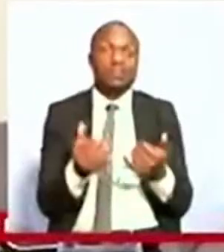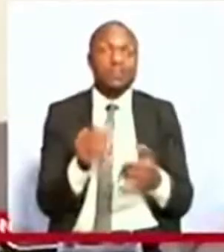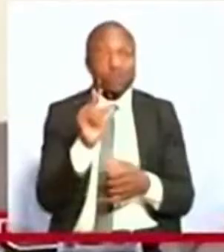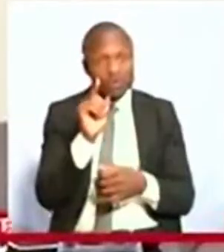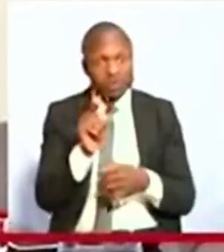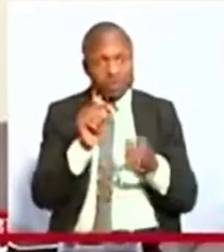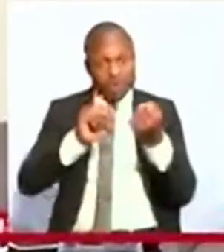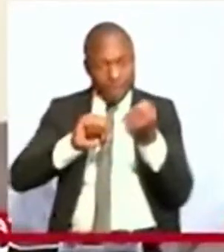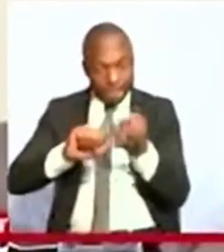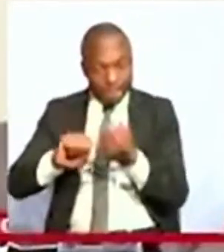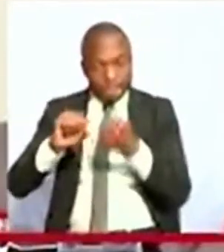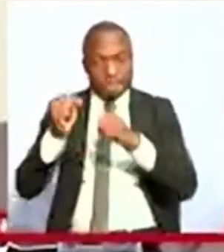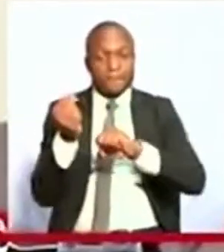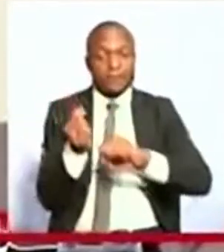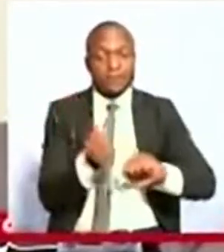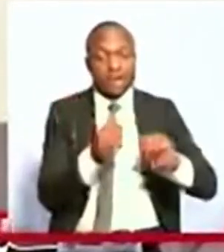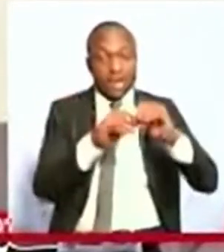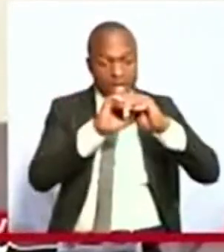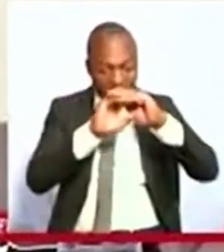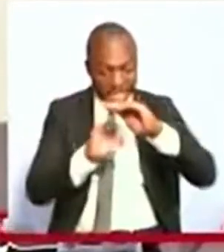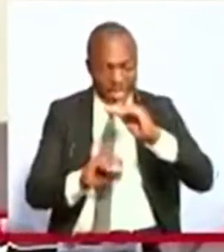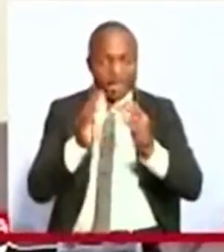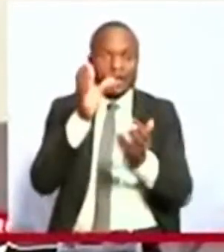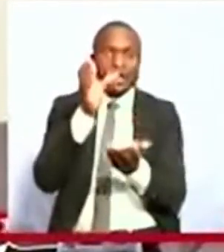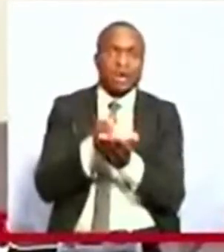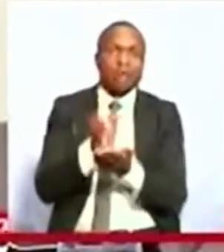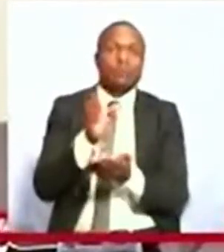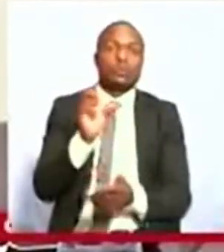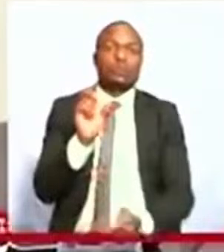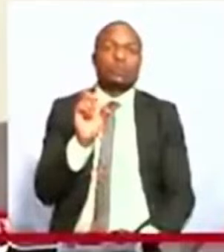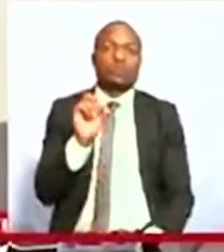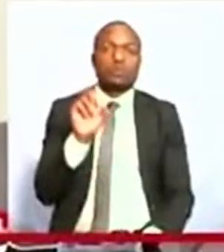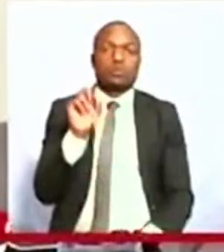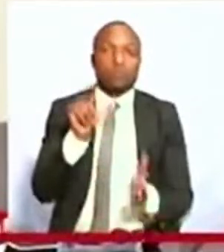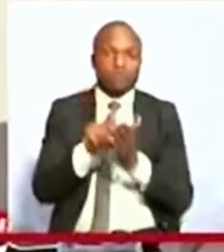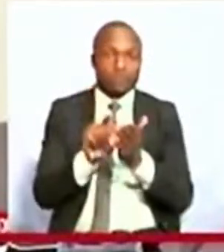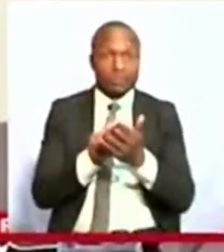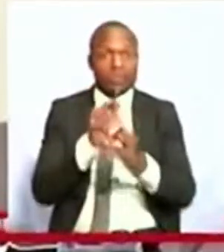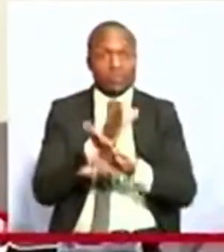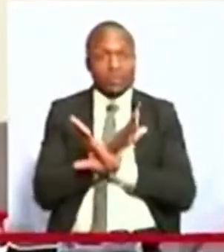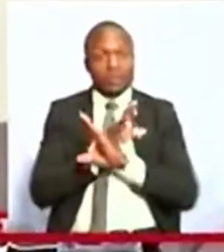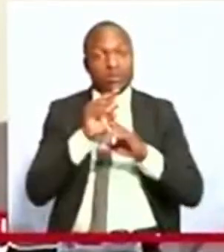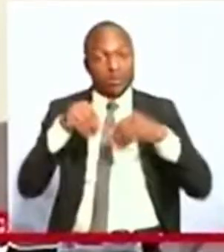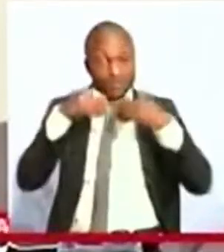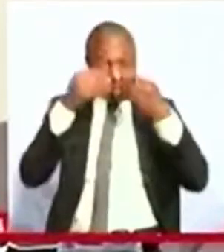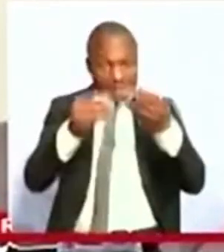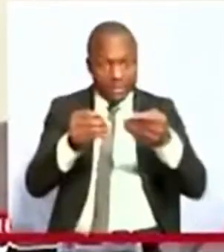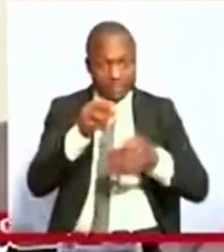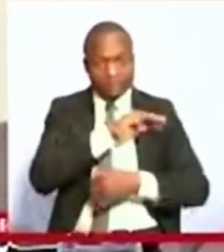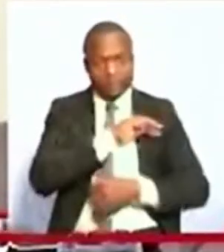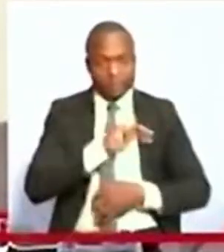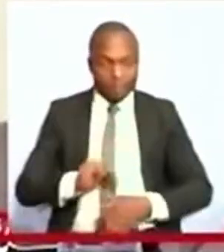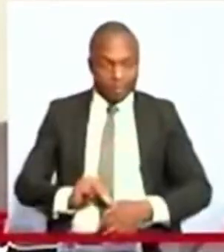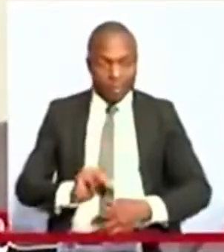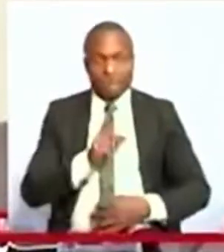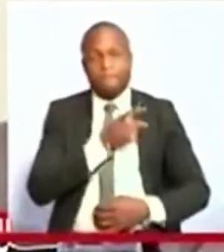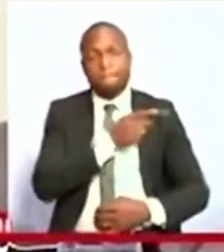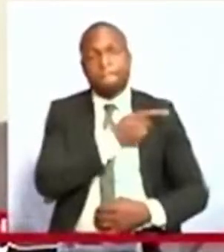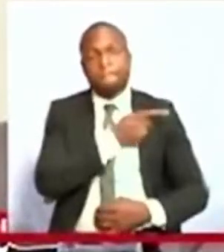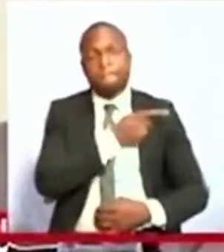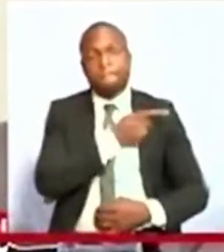are protected under Cap 12 of the laws of Zambia, which grants members of